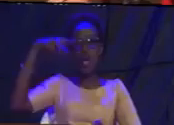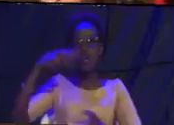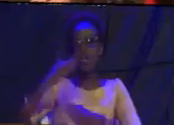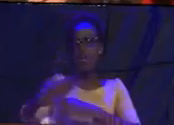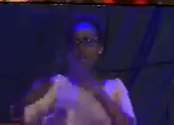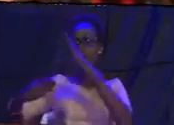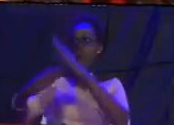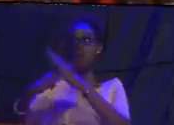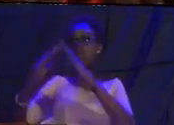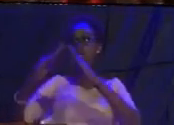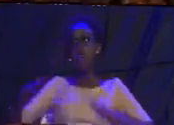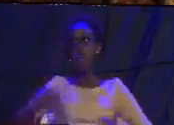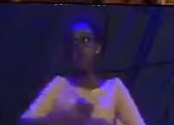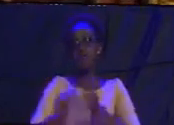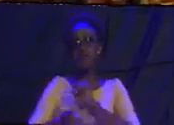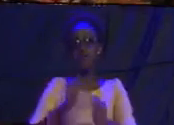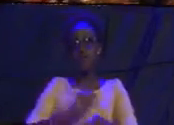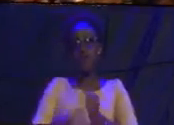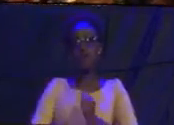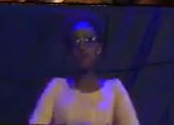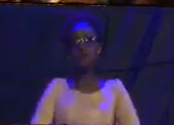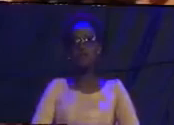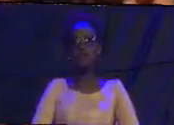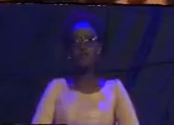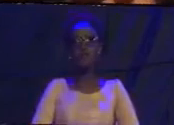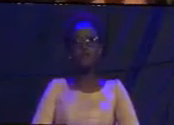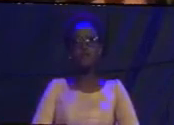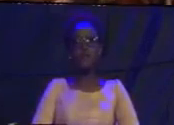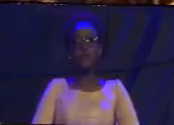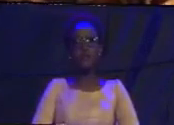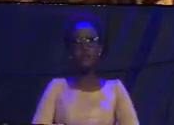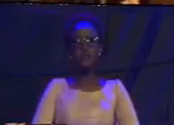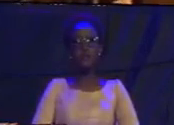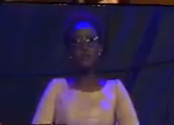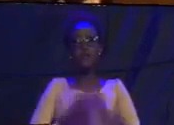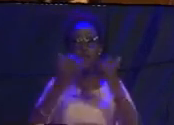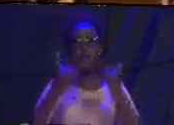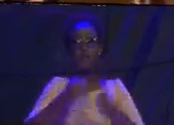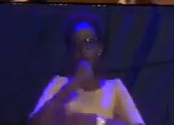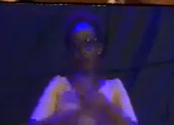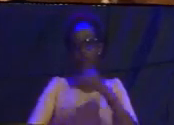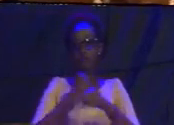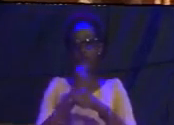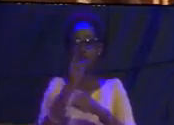In 2005, the theme was Africa, build the waste places.